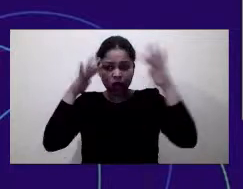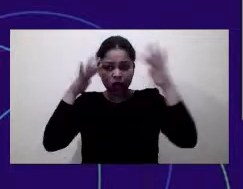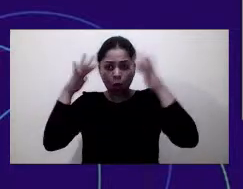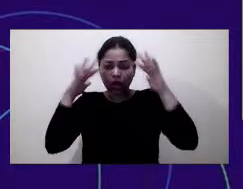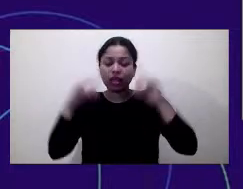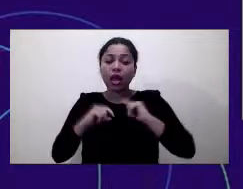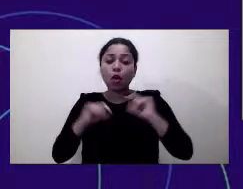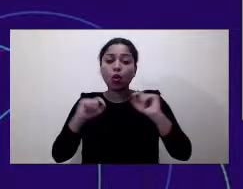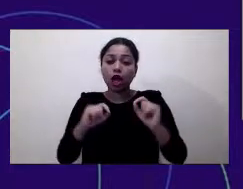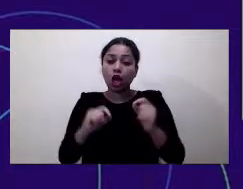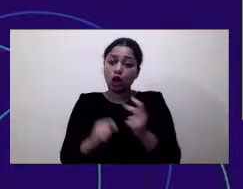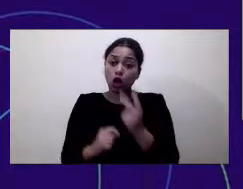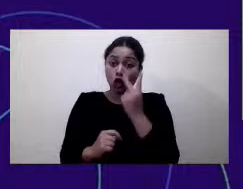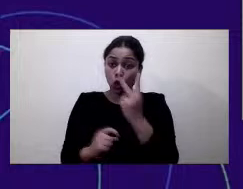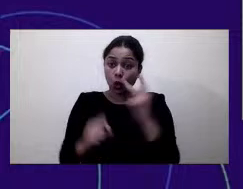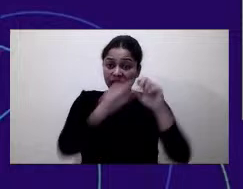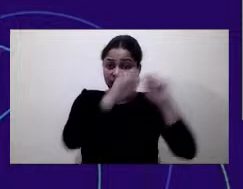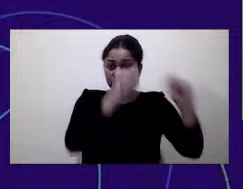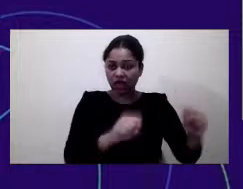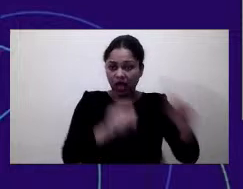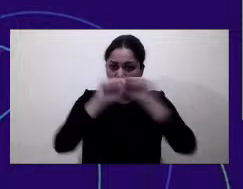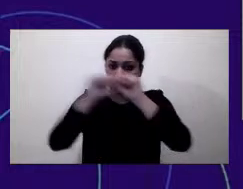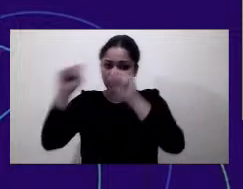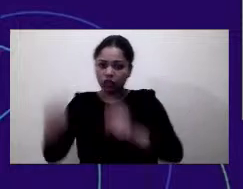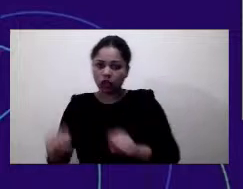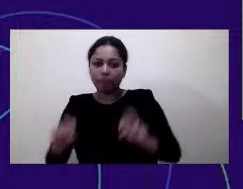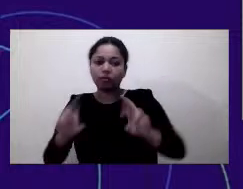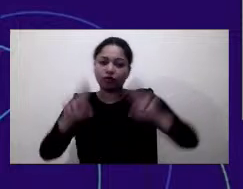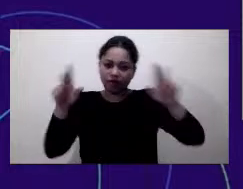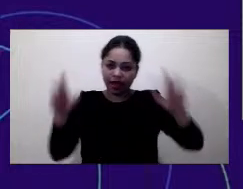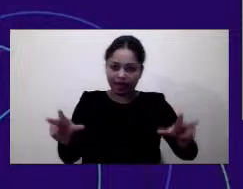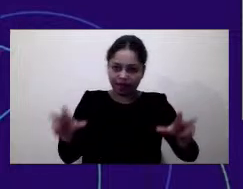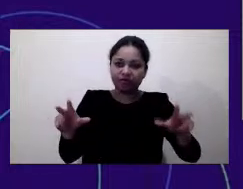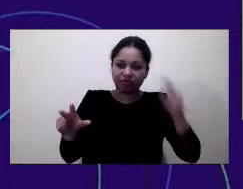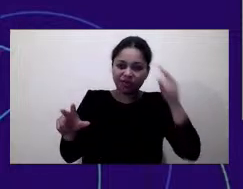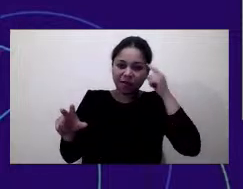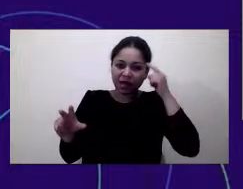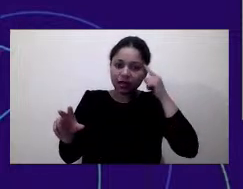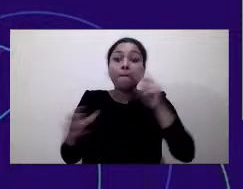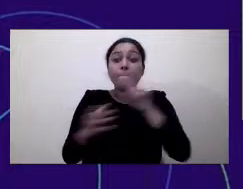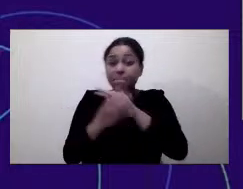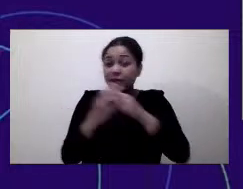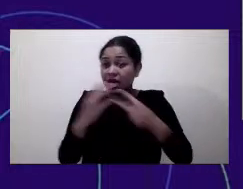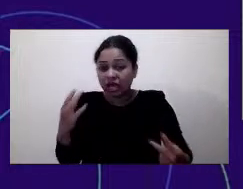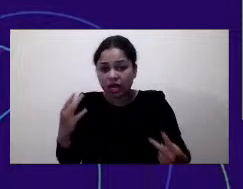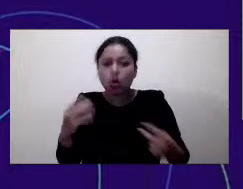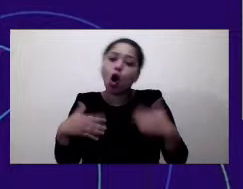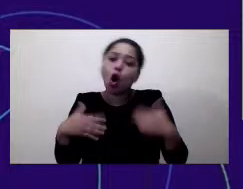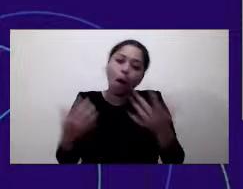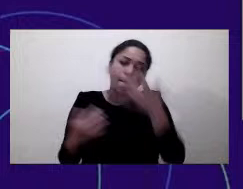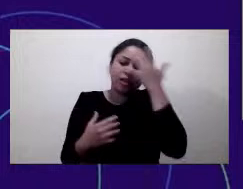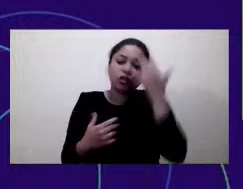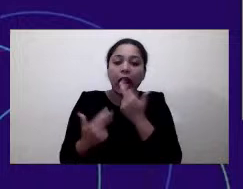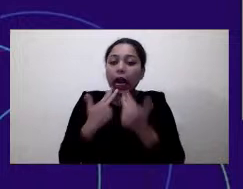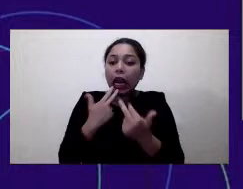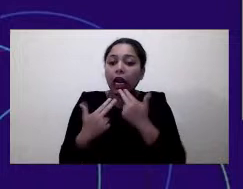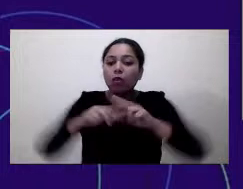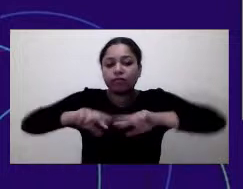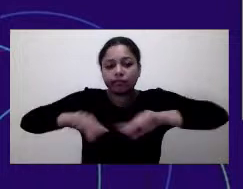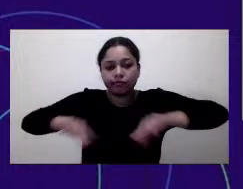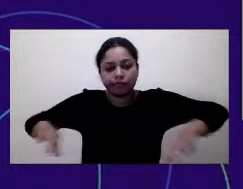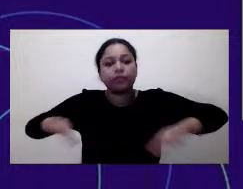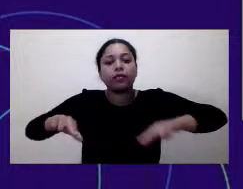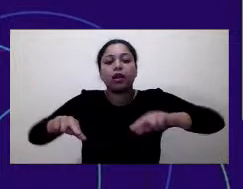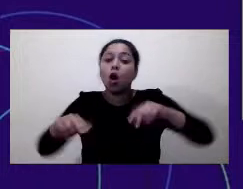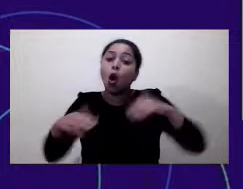systems, as has been traditionally thought, bilinguals, multilinguals, they all users of language, really, they select